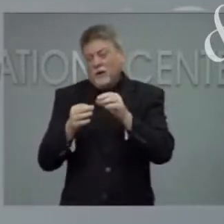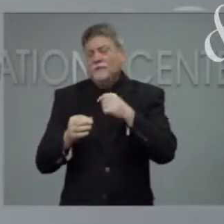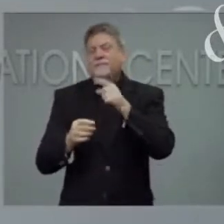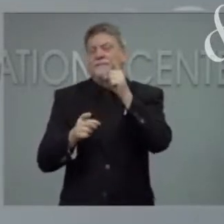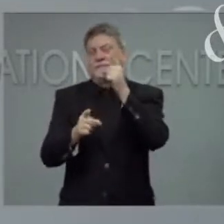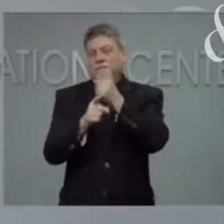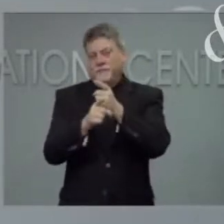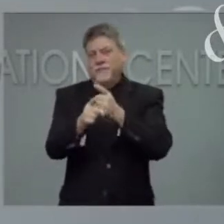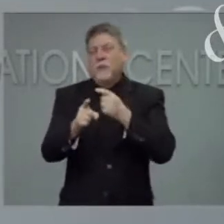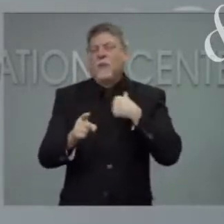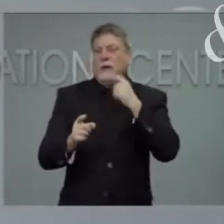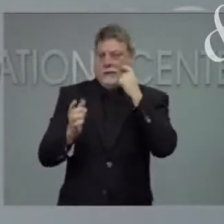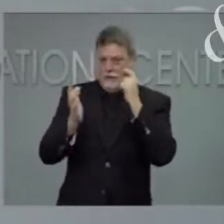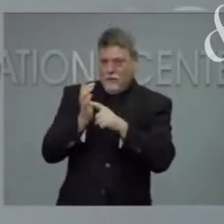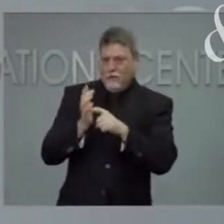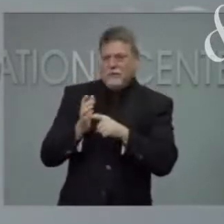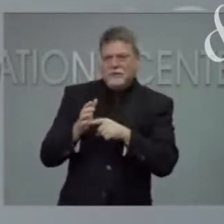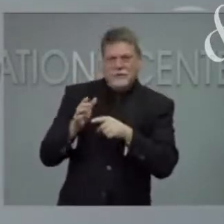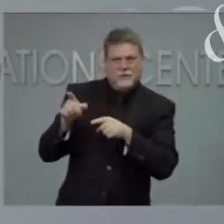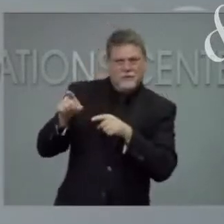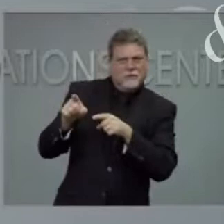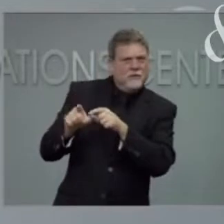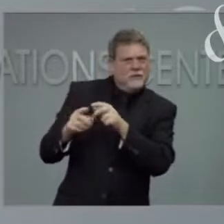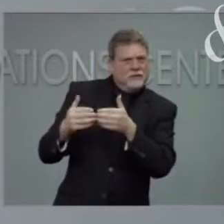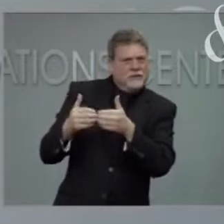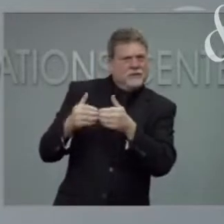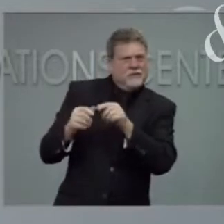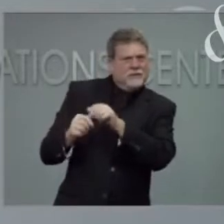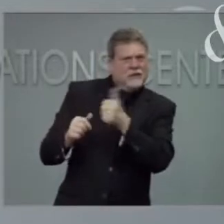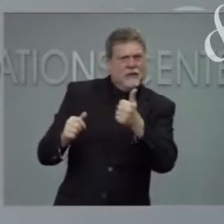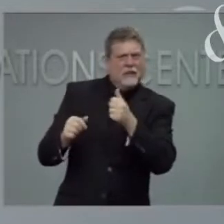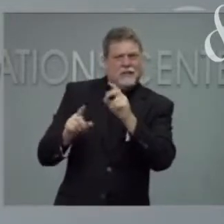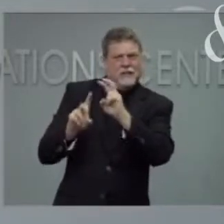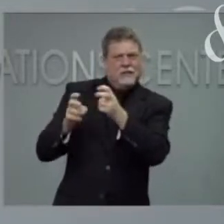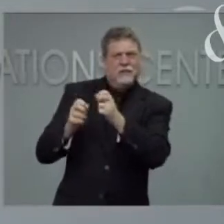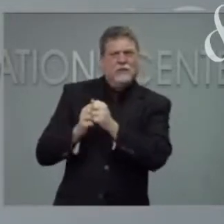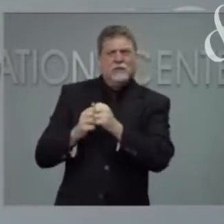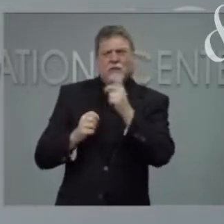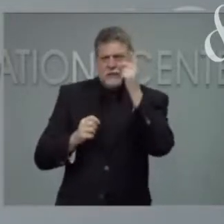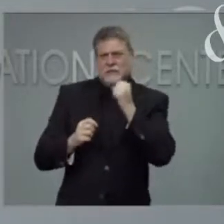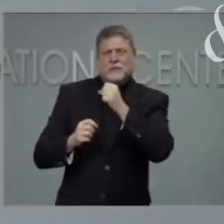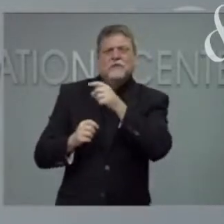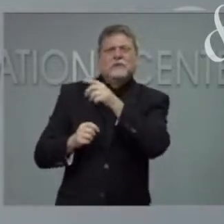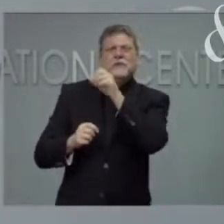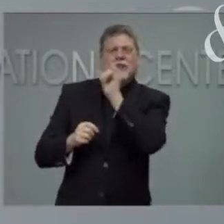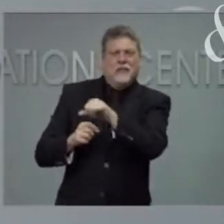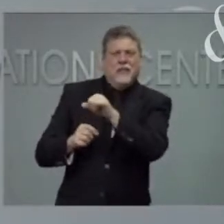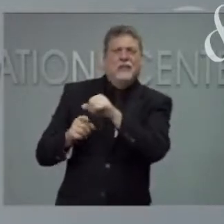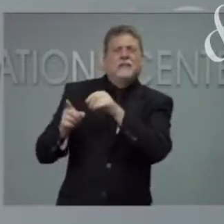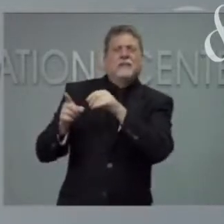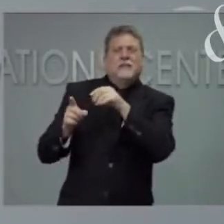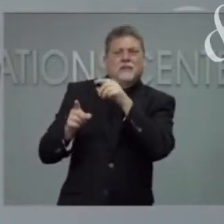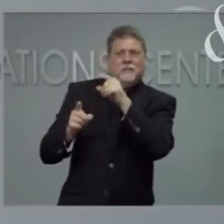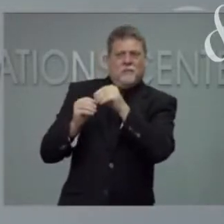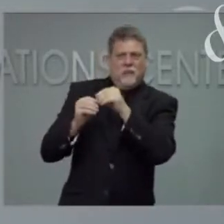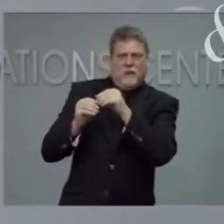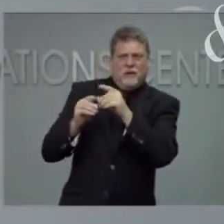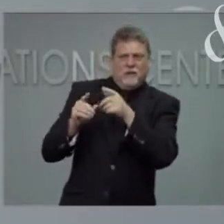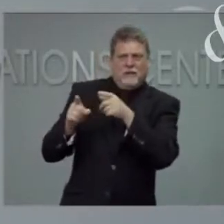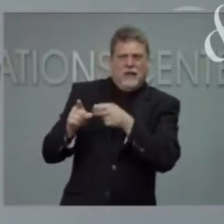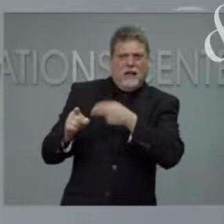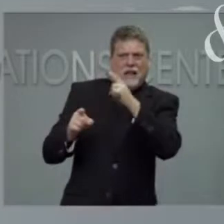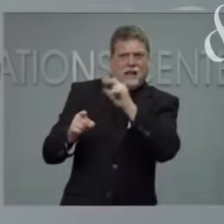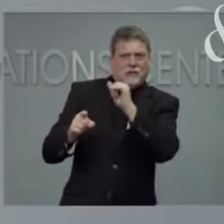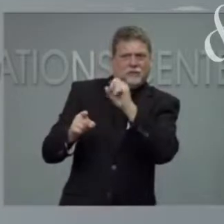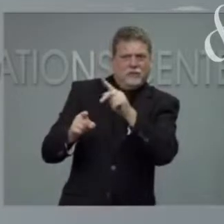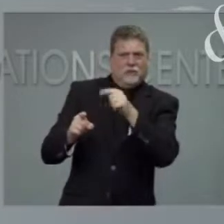an underlying developmental issue like Down syndrome is put someone at higher risk. So we are clarifying that